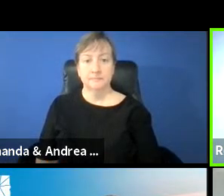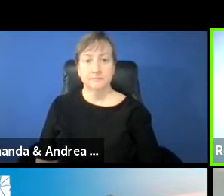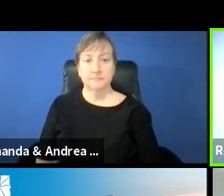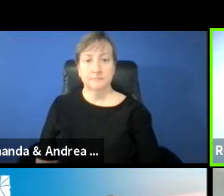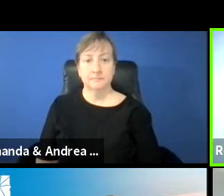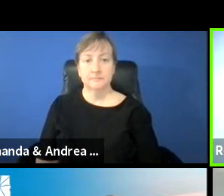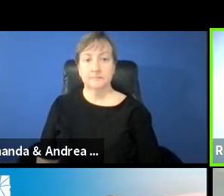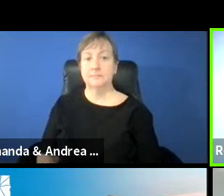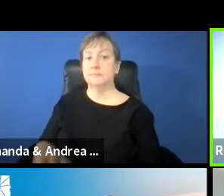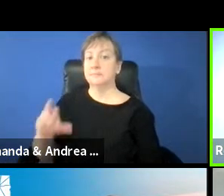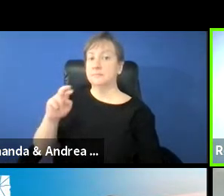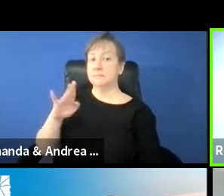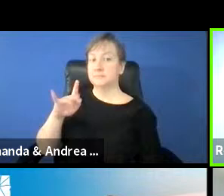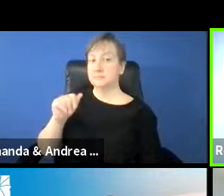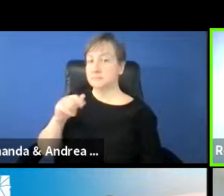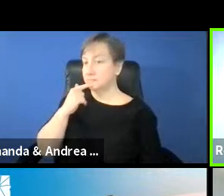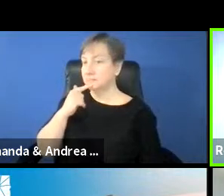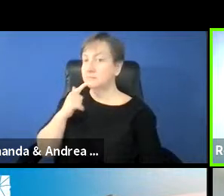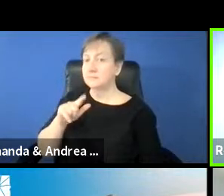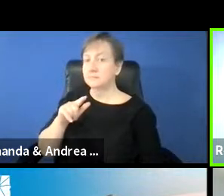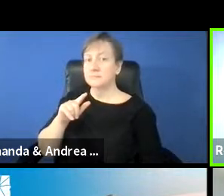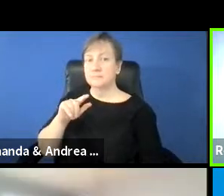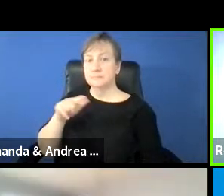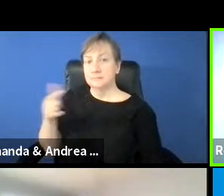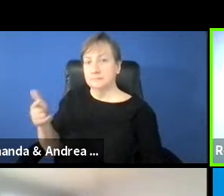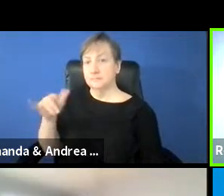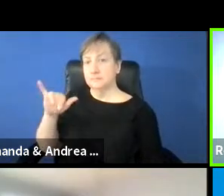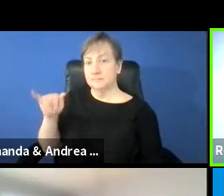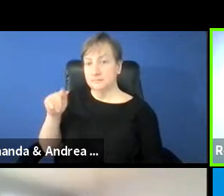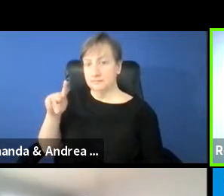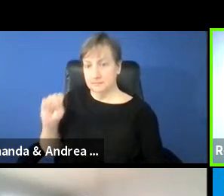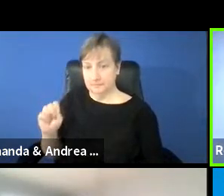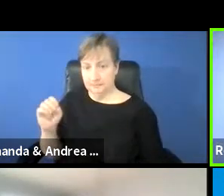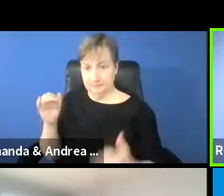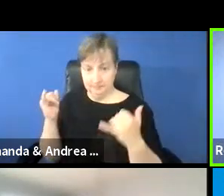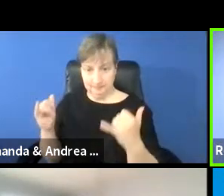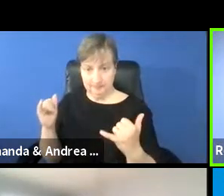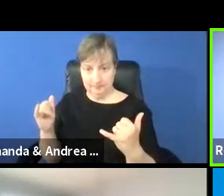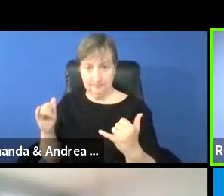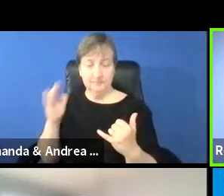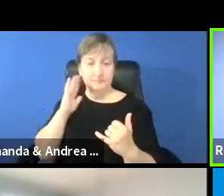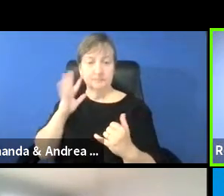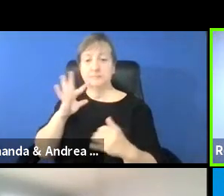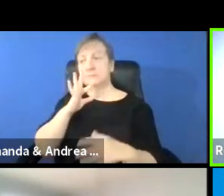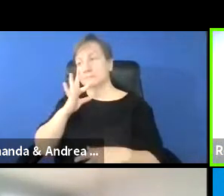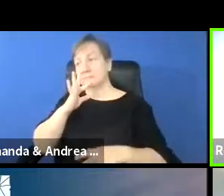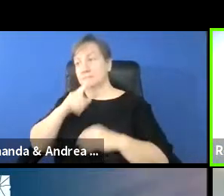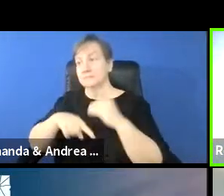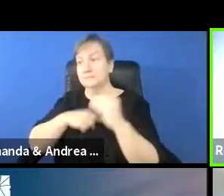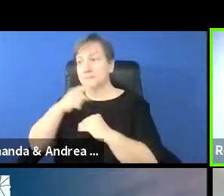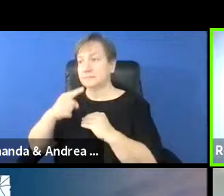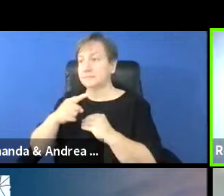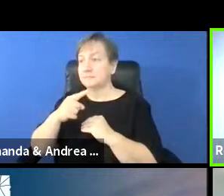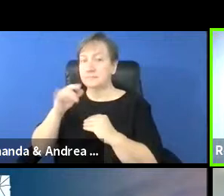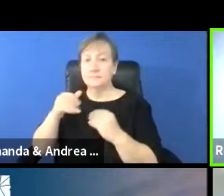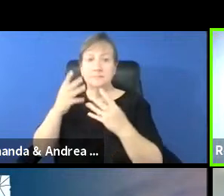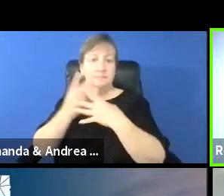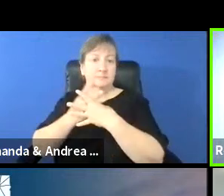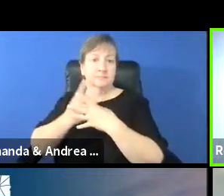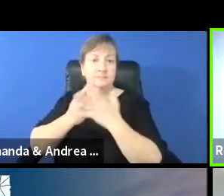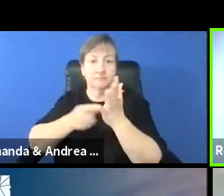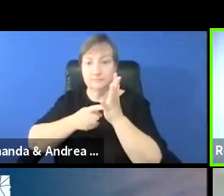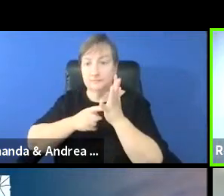Let's pass to Jake for now, and we'll talk about the screening